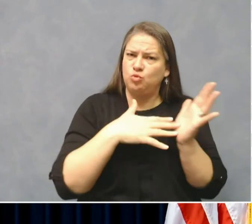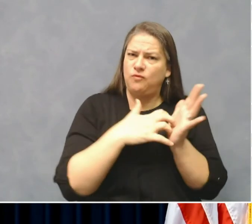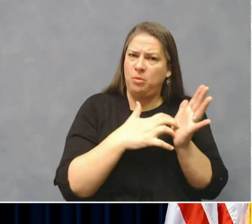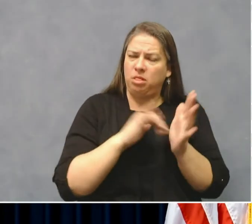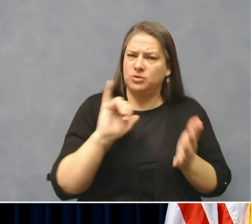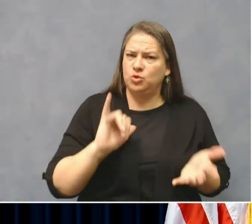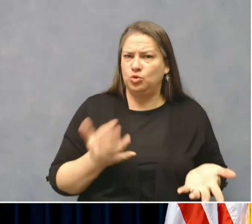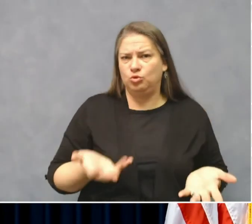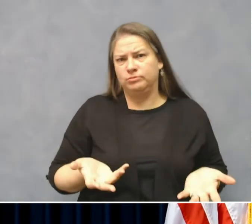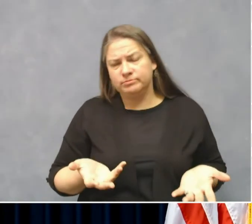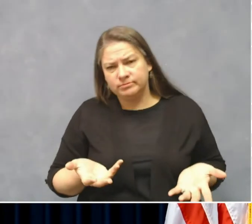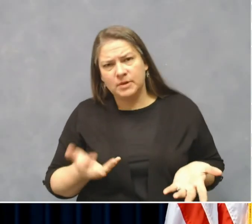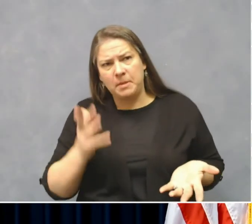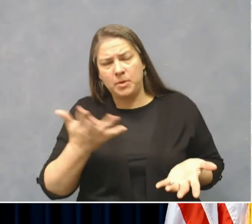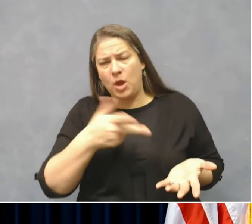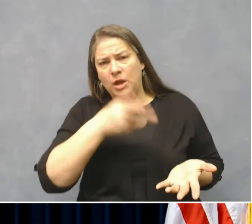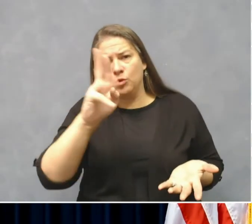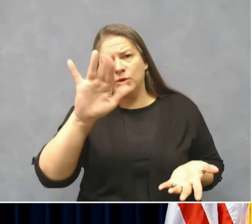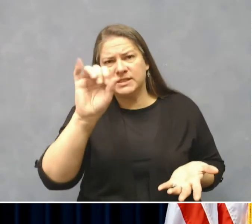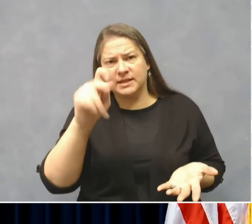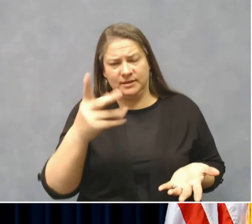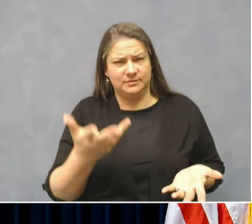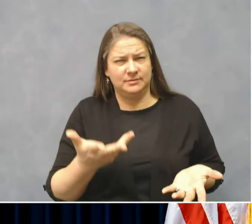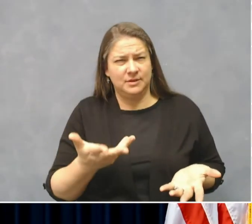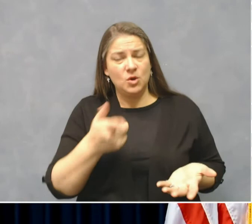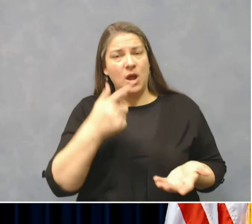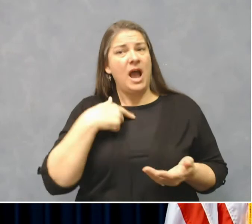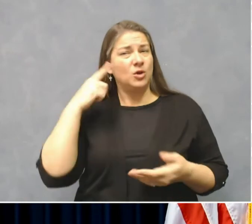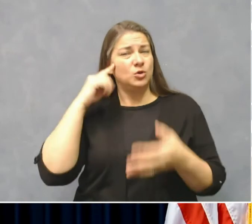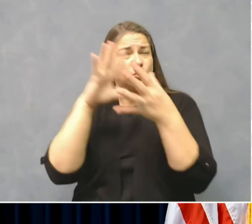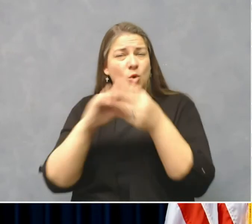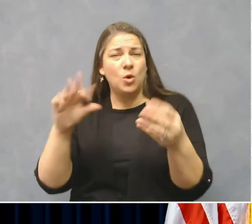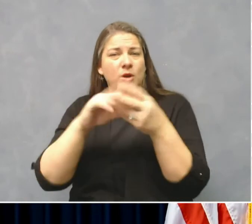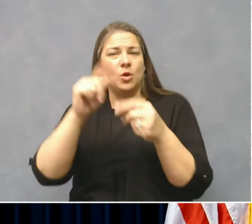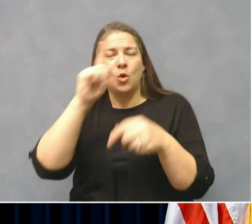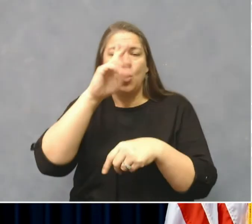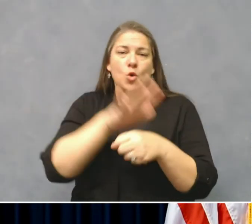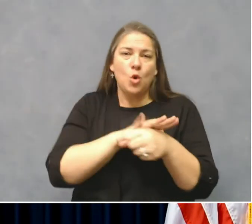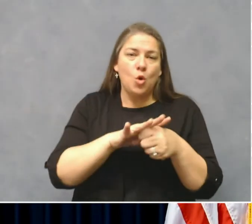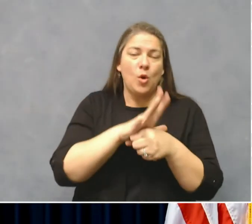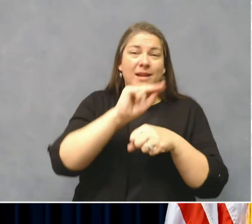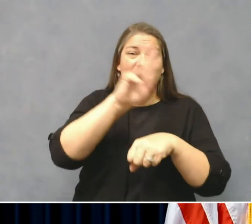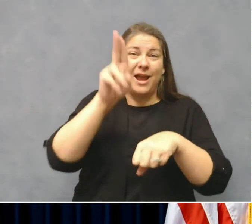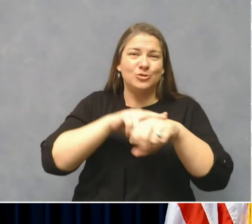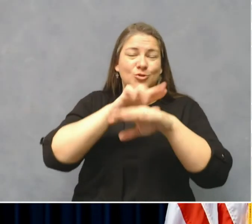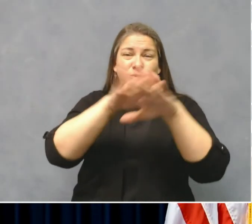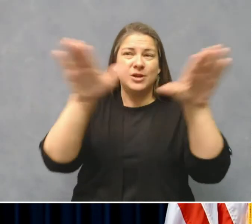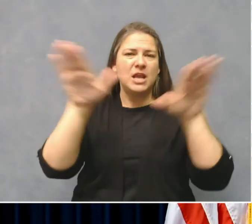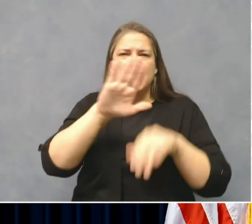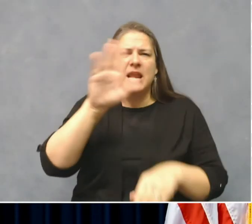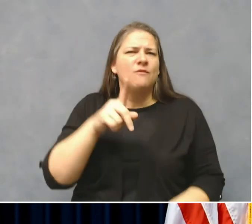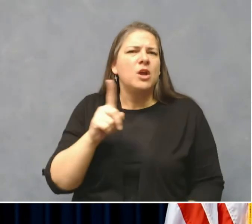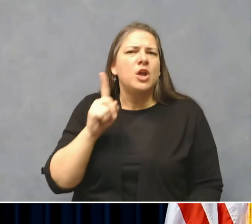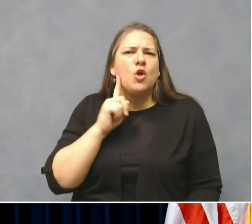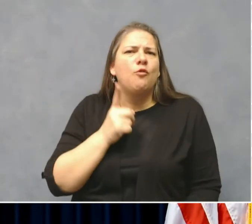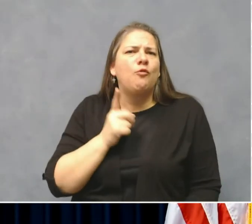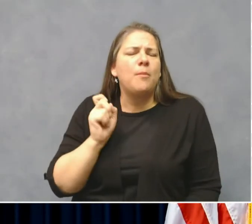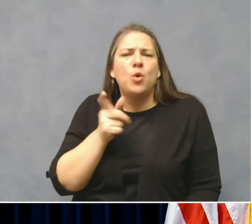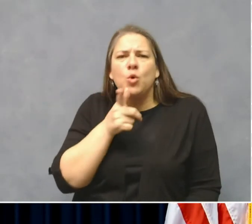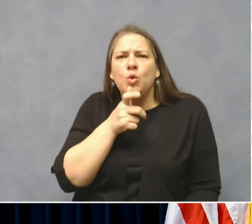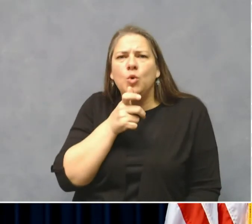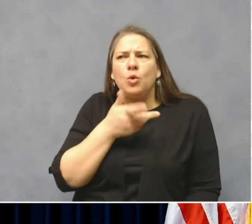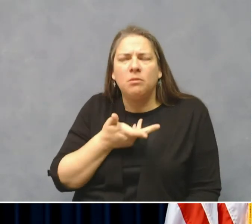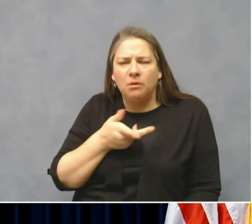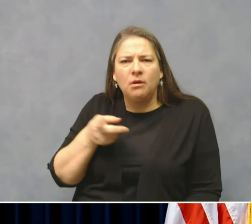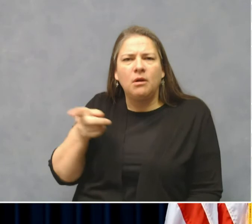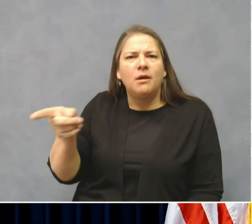that in all these stories, local or nationally, you almost never hear from the people who go in to teach our kids